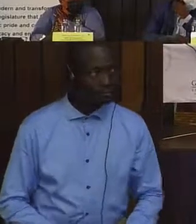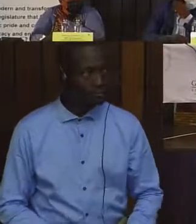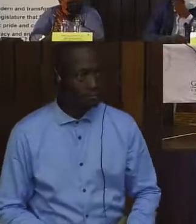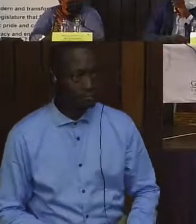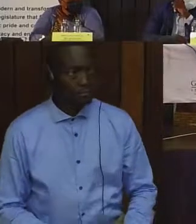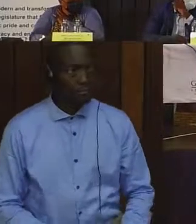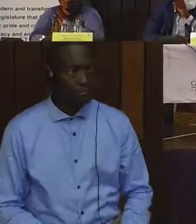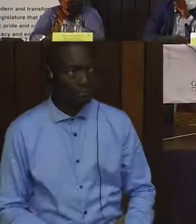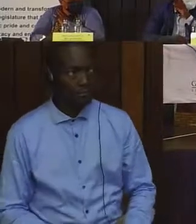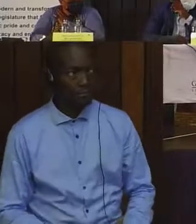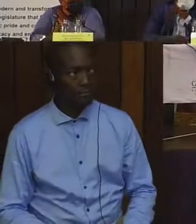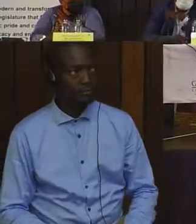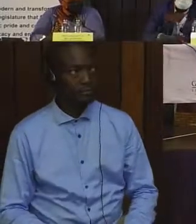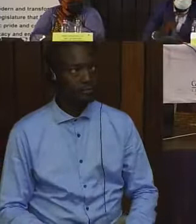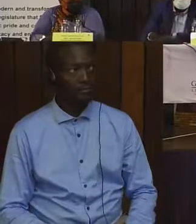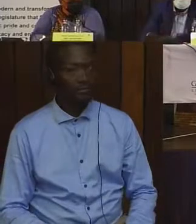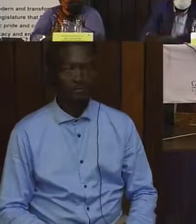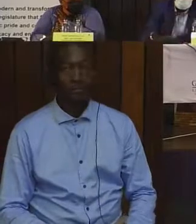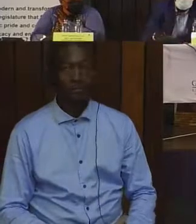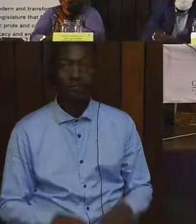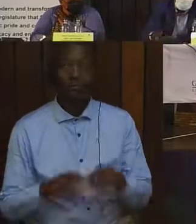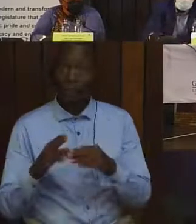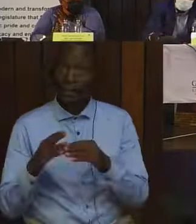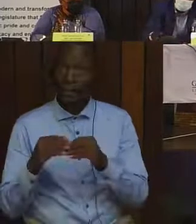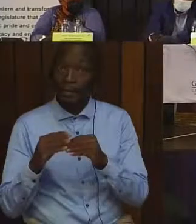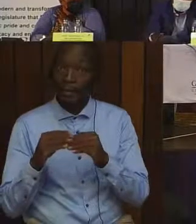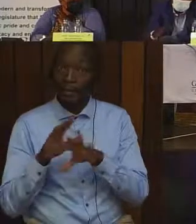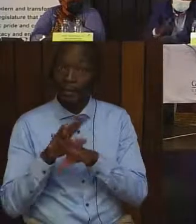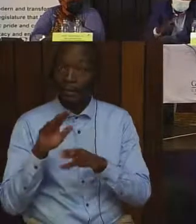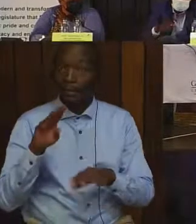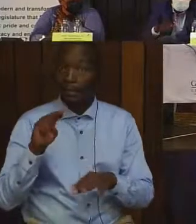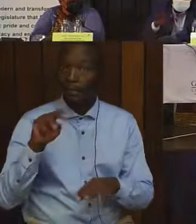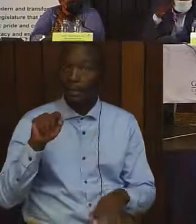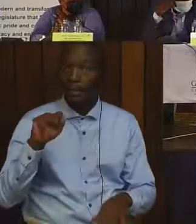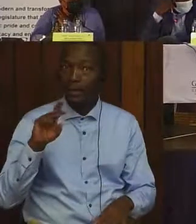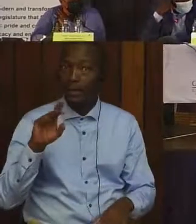All right. Member Mabunda, please come in.